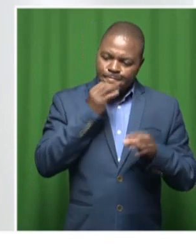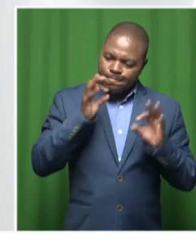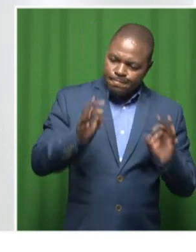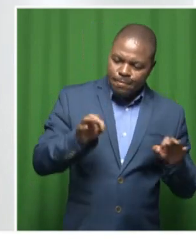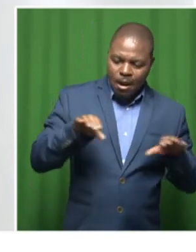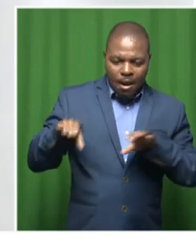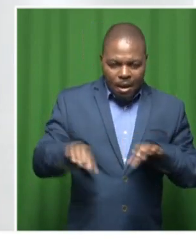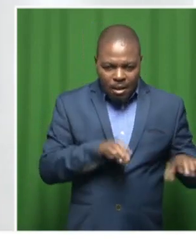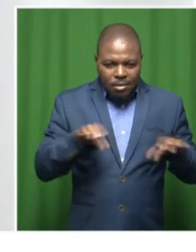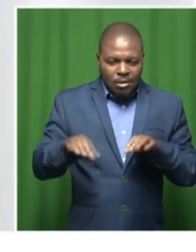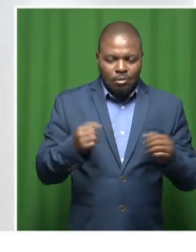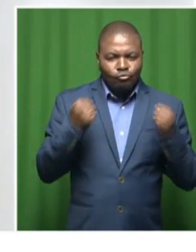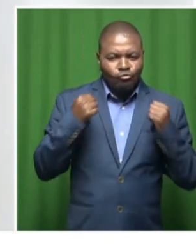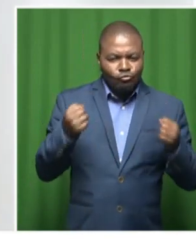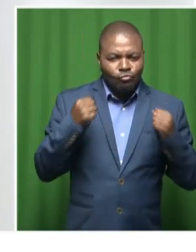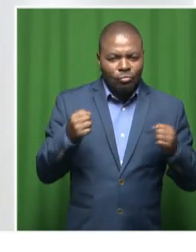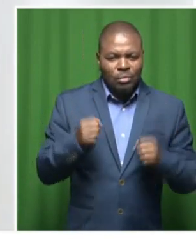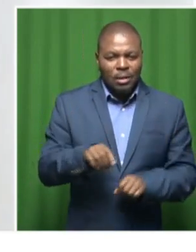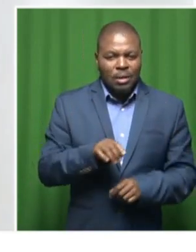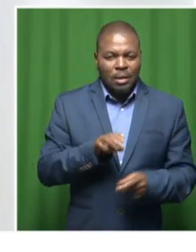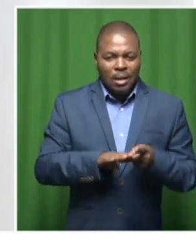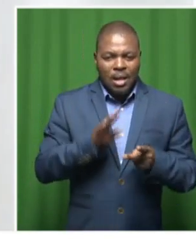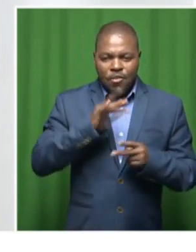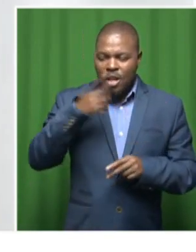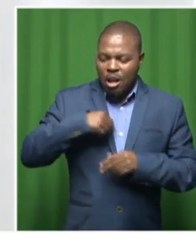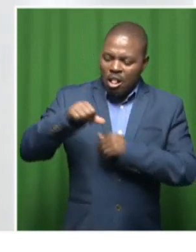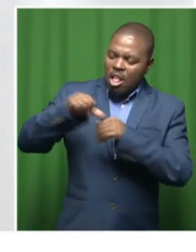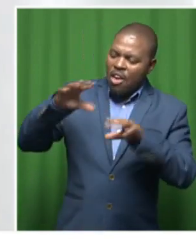plan. And it doesn't mean that if you had the surgery that now you can just